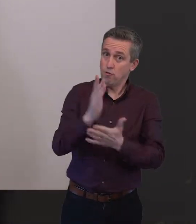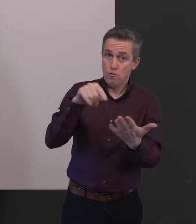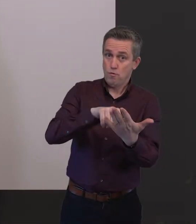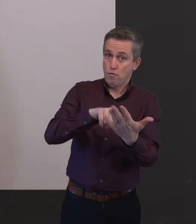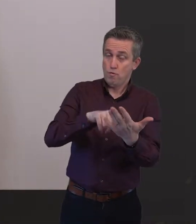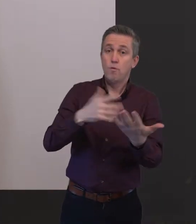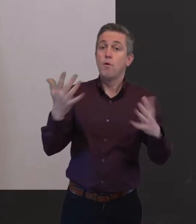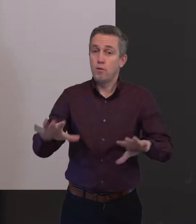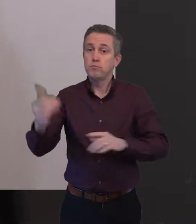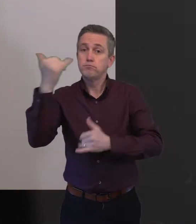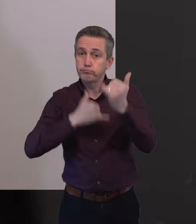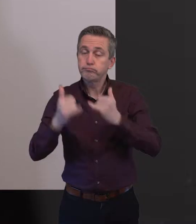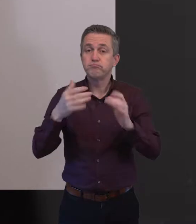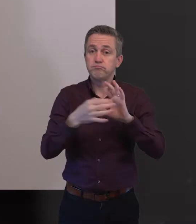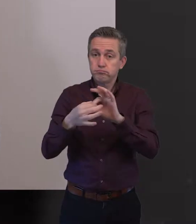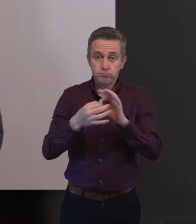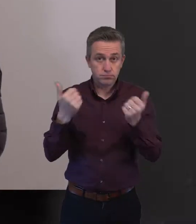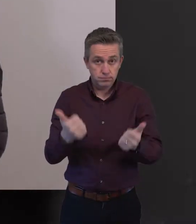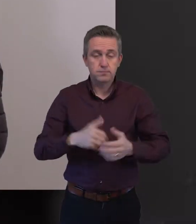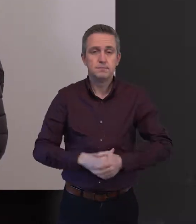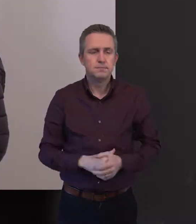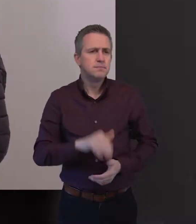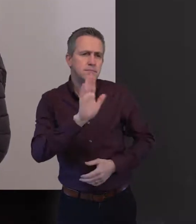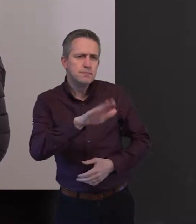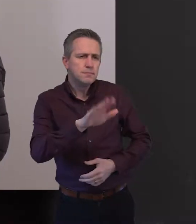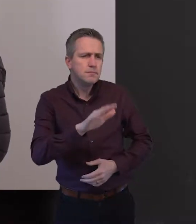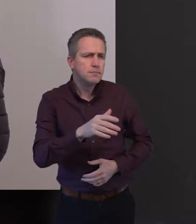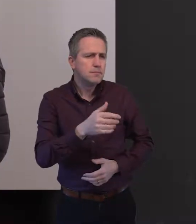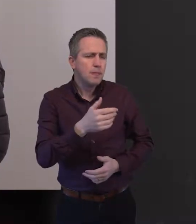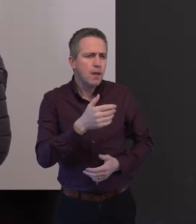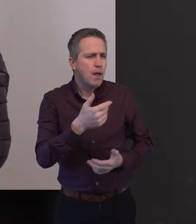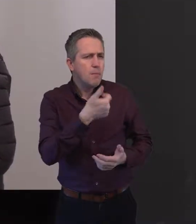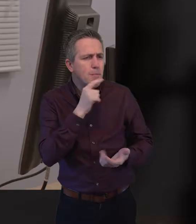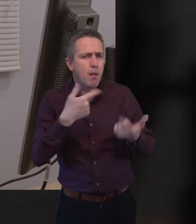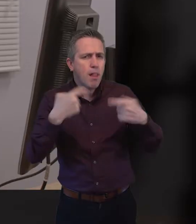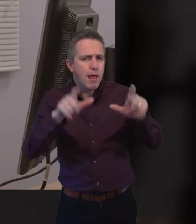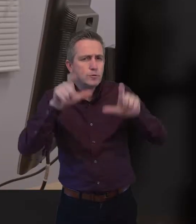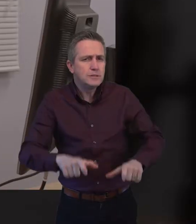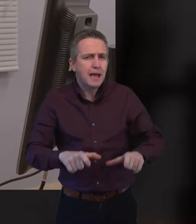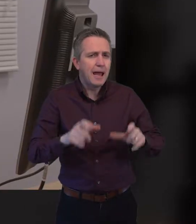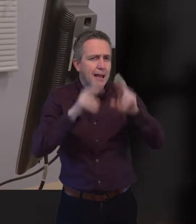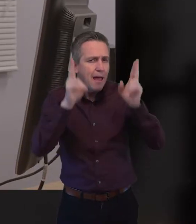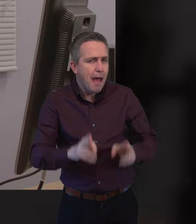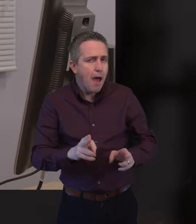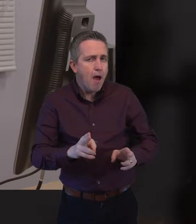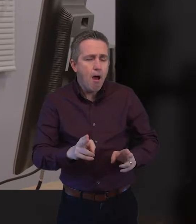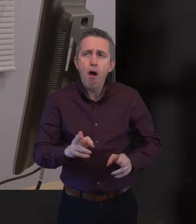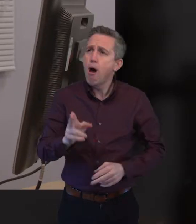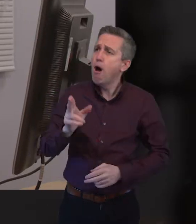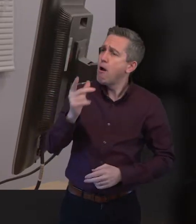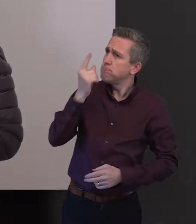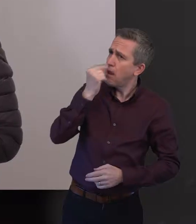Oh, that's just one thing. You're not very keen on people coming to stay over, are you? That shouldn't be a